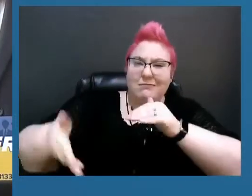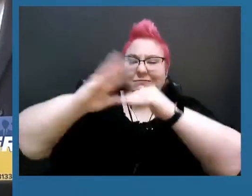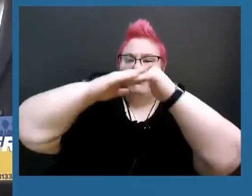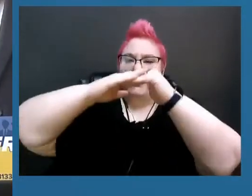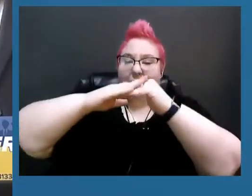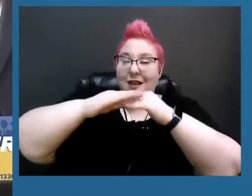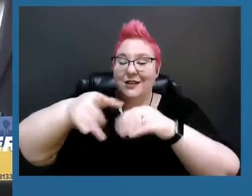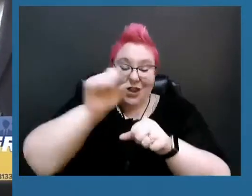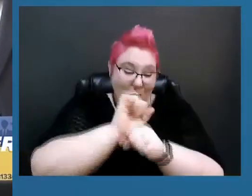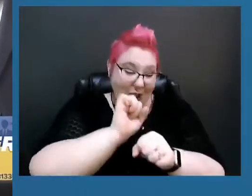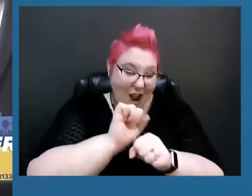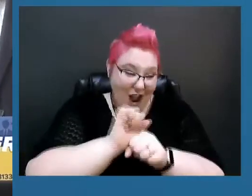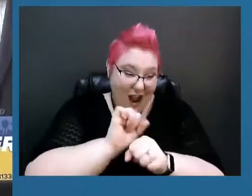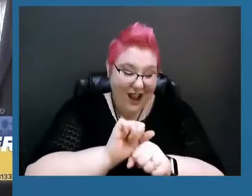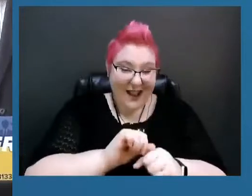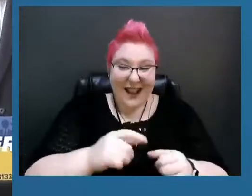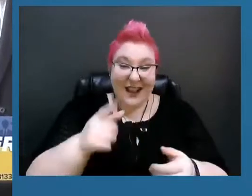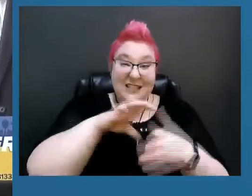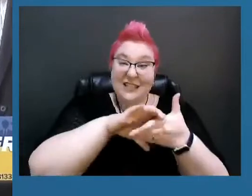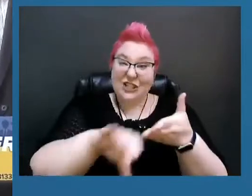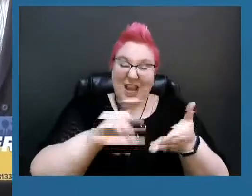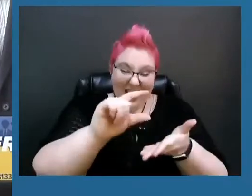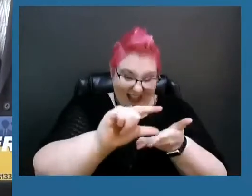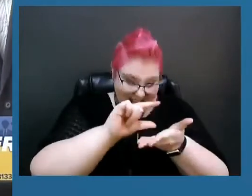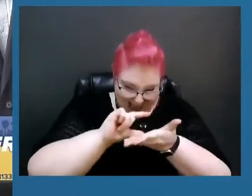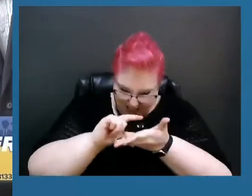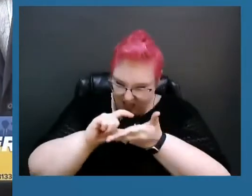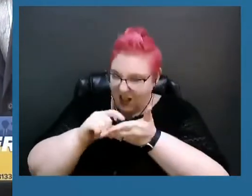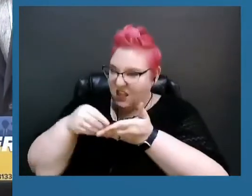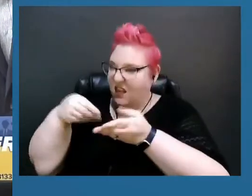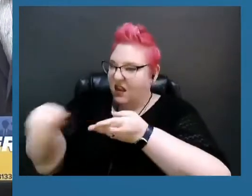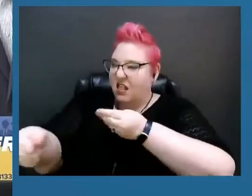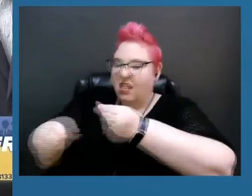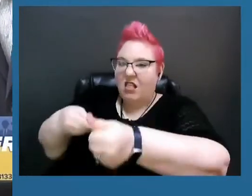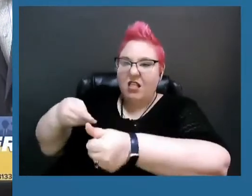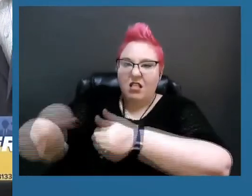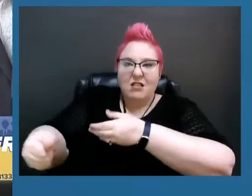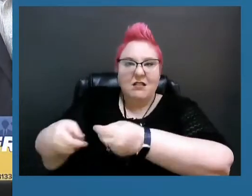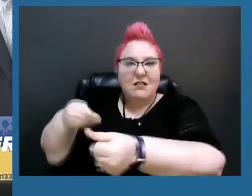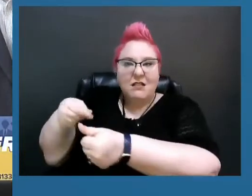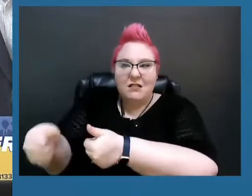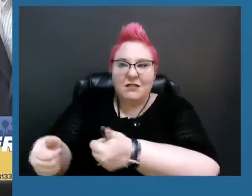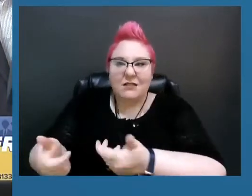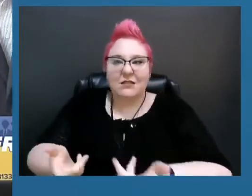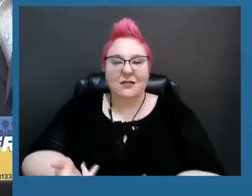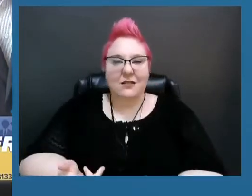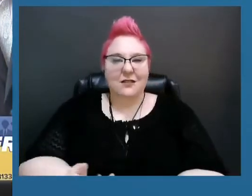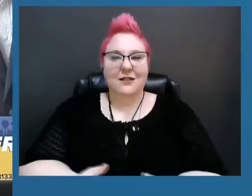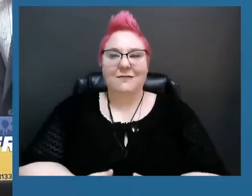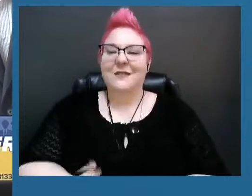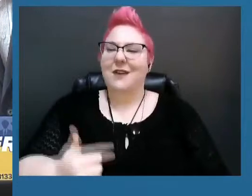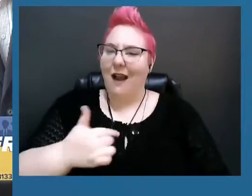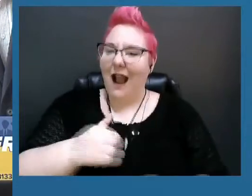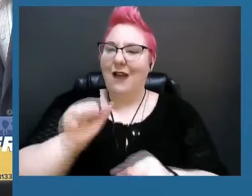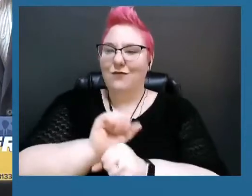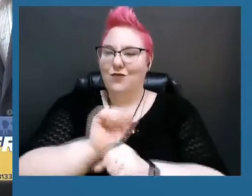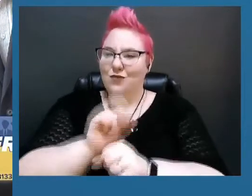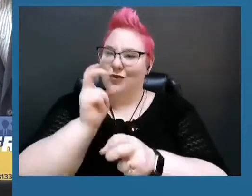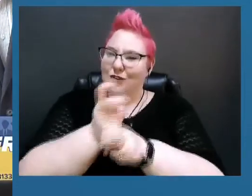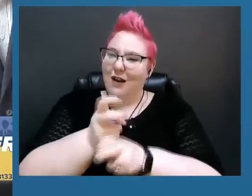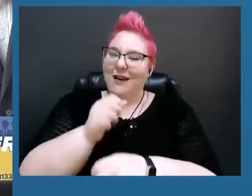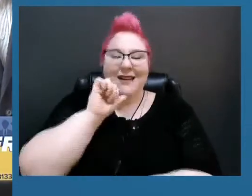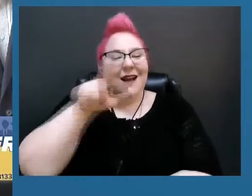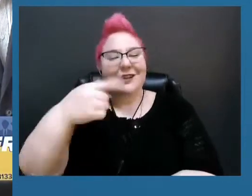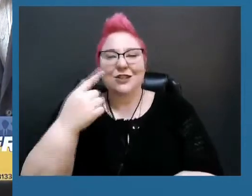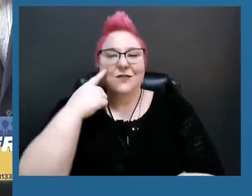a paycheck, and the cost of everything sucking more money out of your pocket. So I've also worked hard, not just with the Healthy